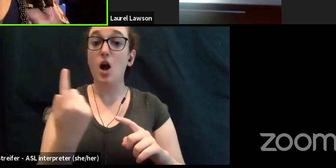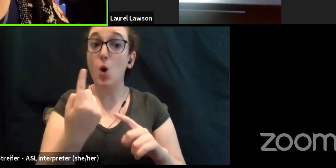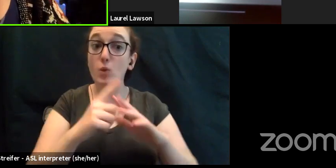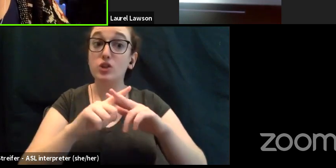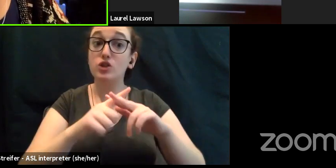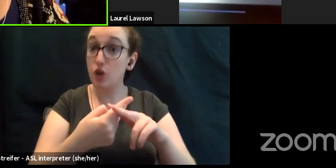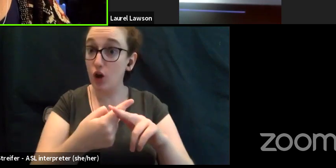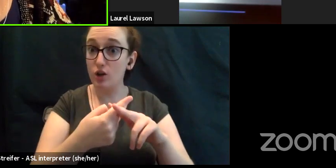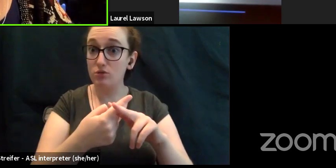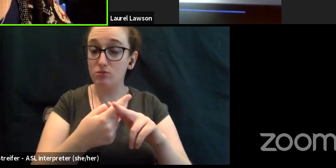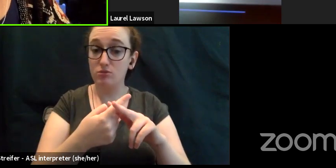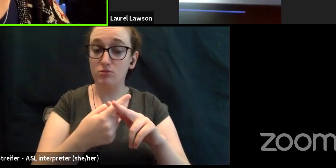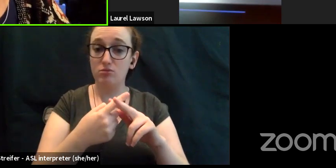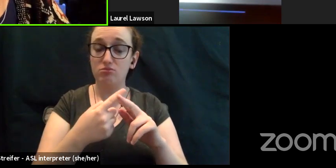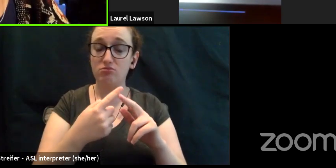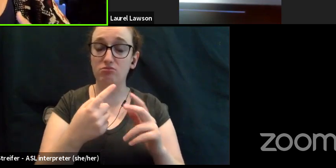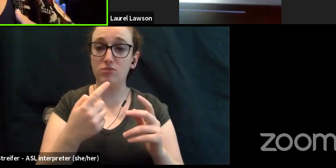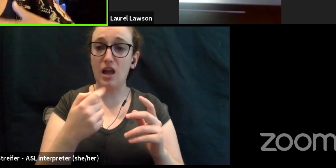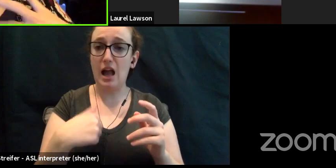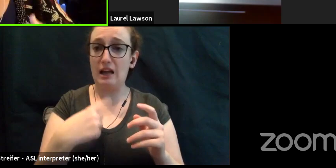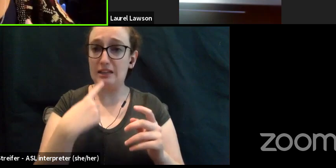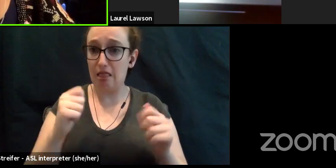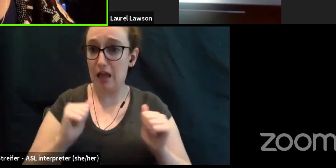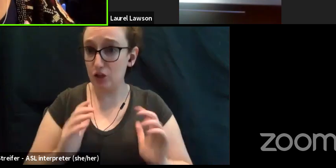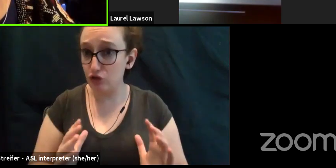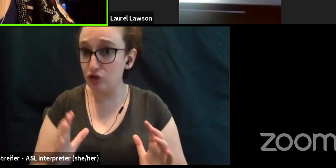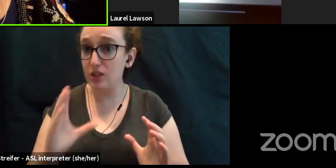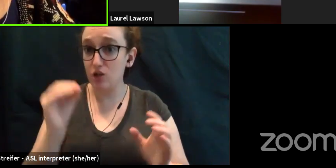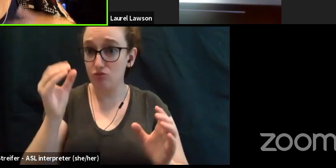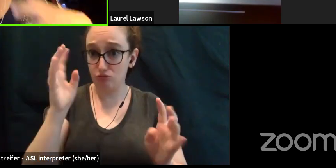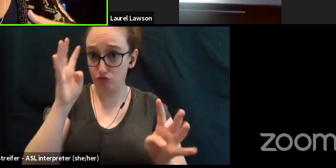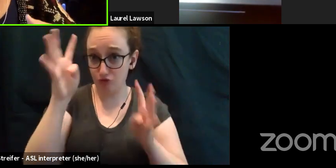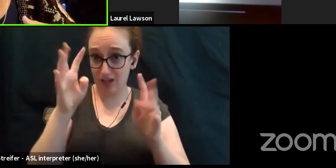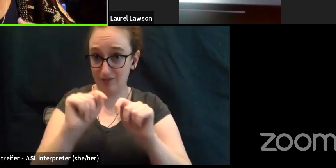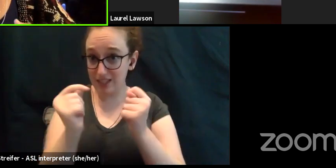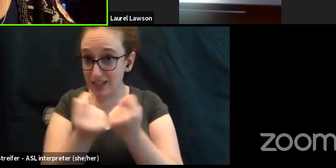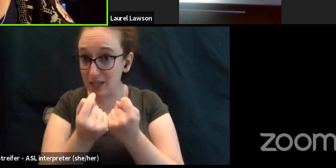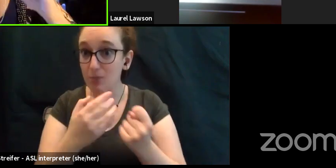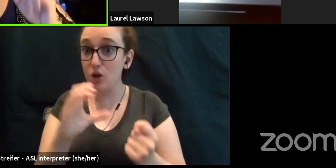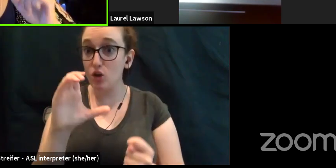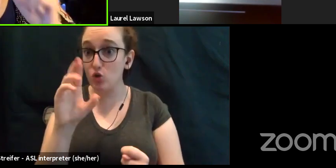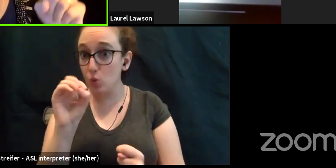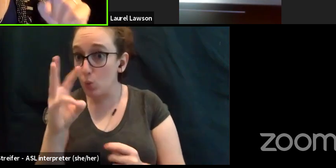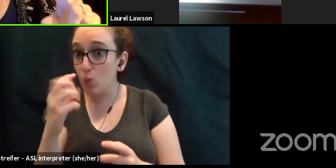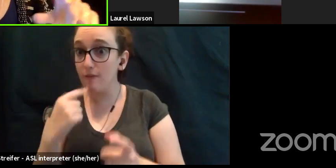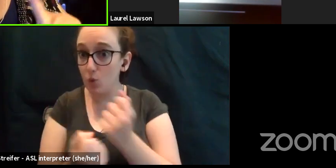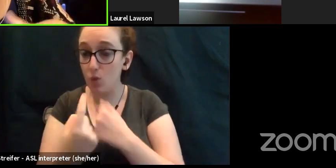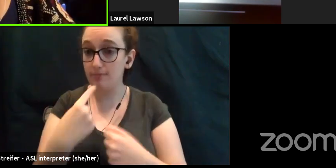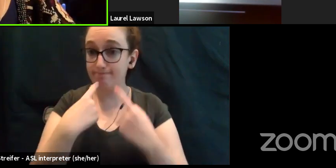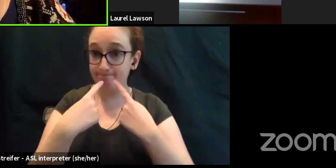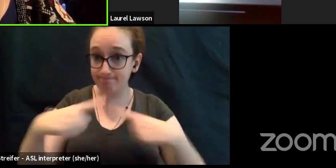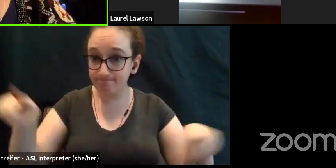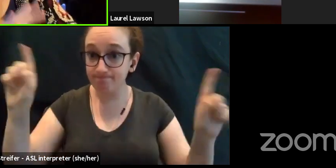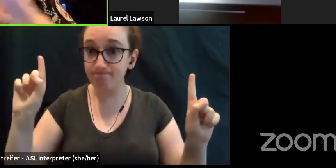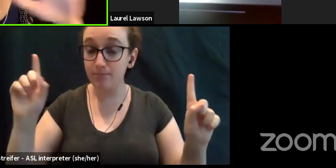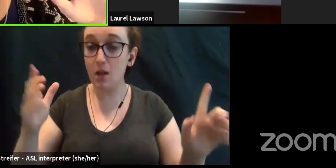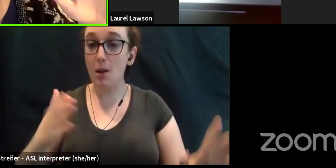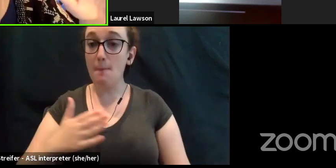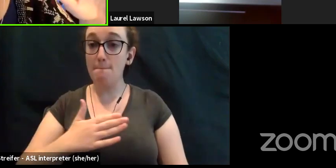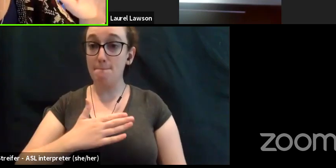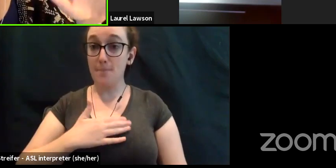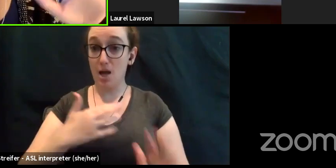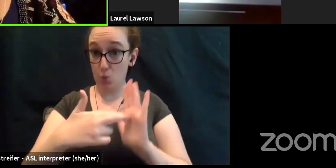I repeat it whenever I feel necessary, but I tell my actors and my creative teams as well and my crew that I have one rule in my rooms and everything